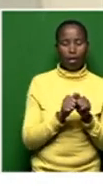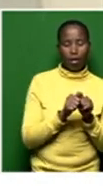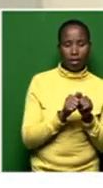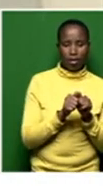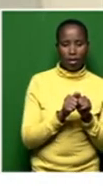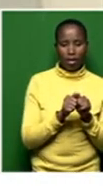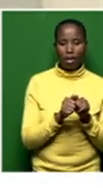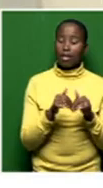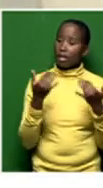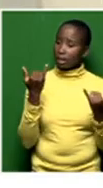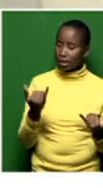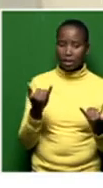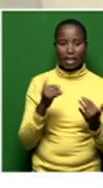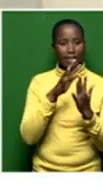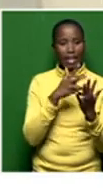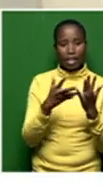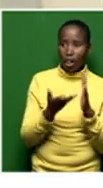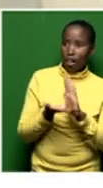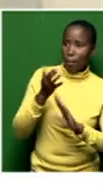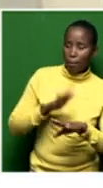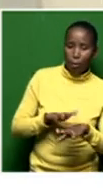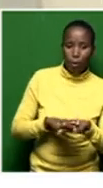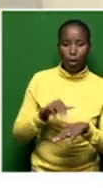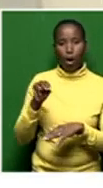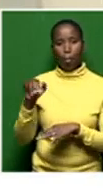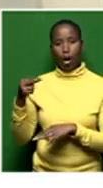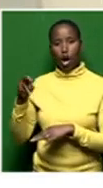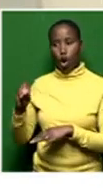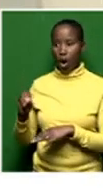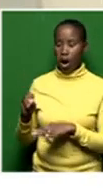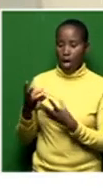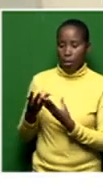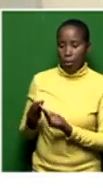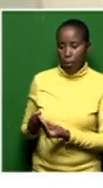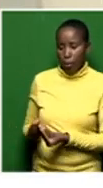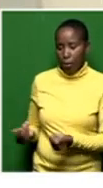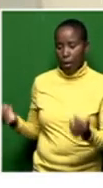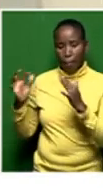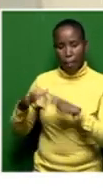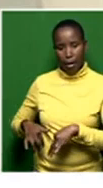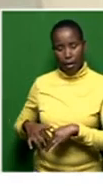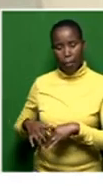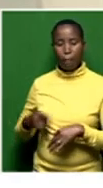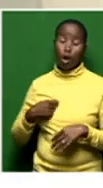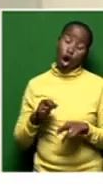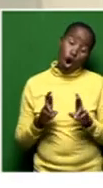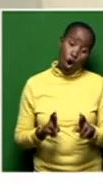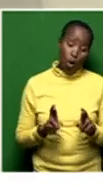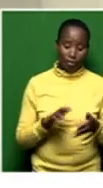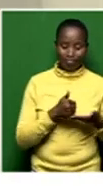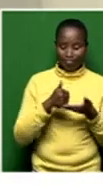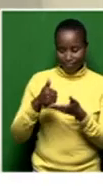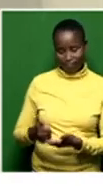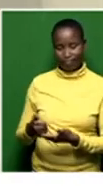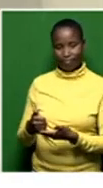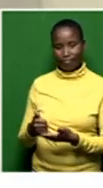high, increasing their schedules, and mango has been left to die. So we are hoping the business rescue practitioner takes a firm stance